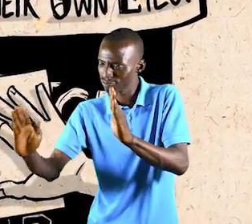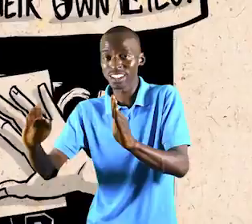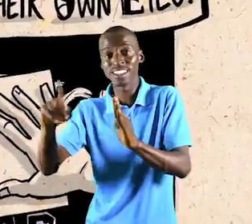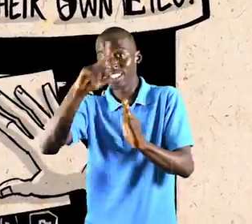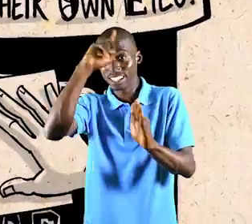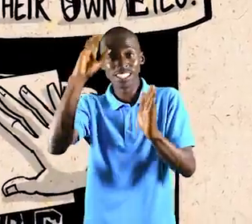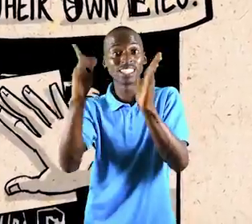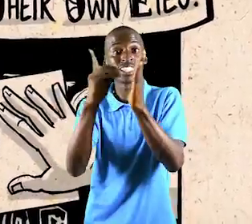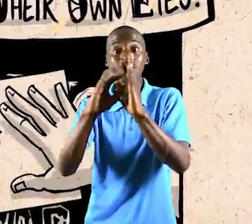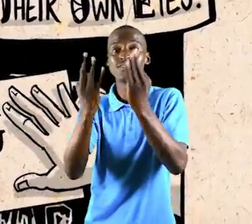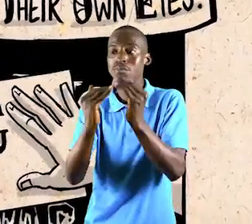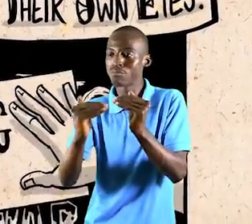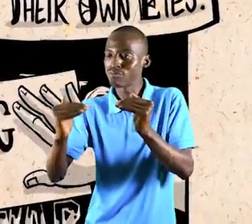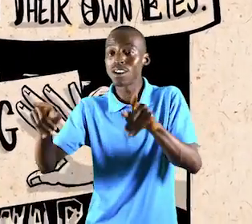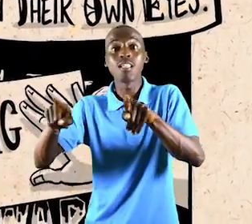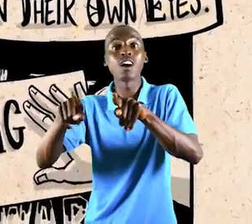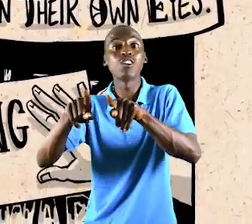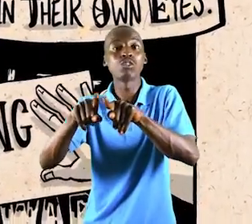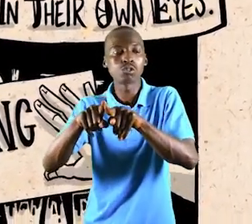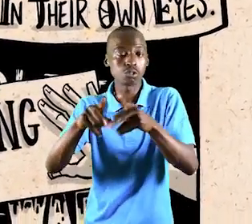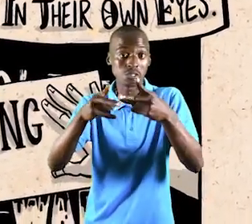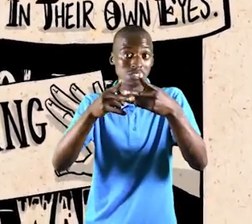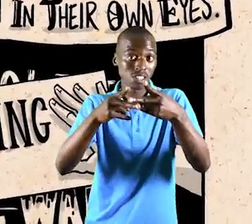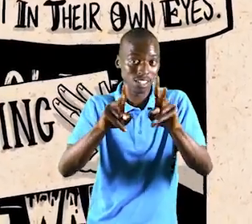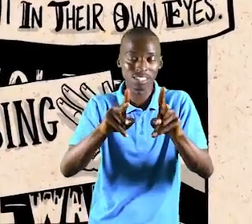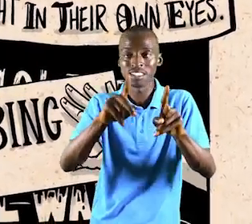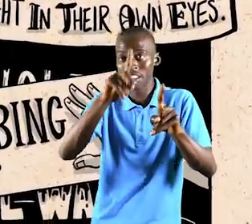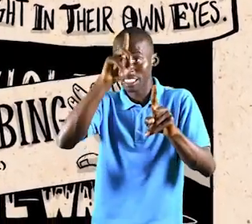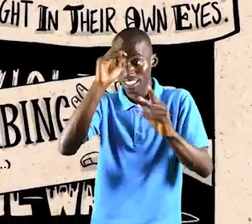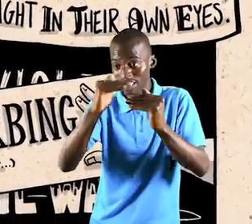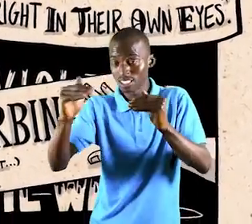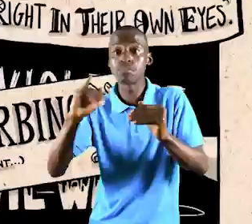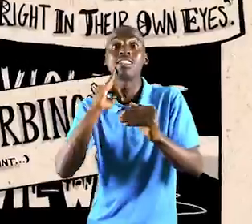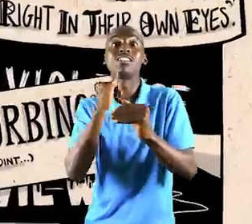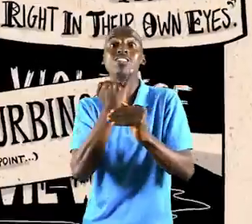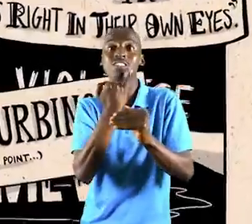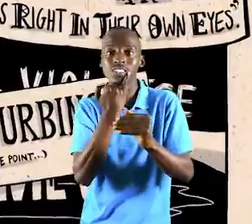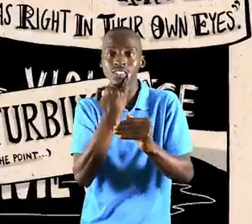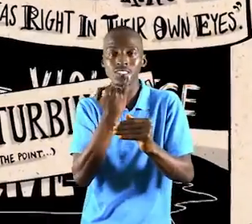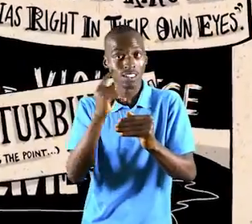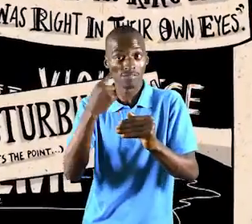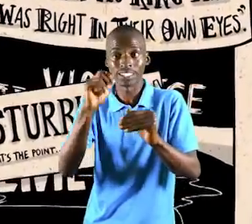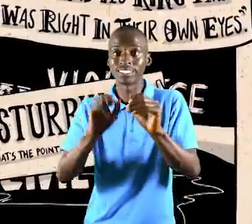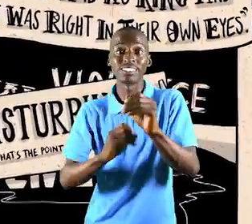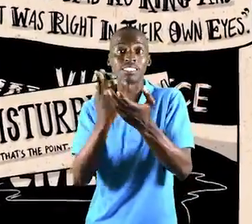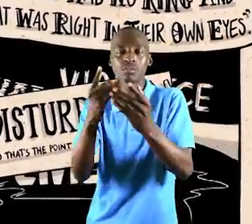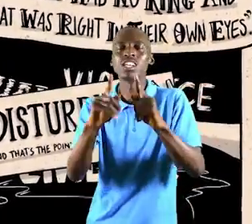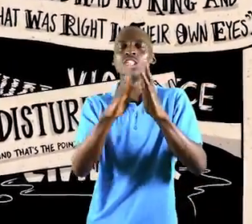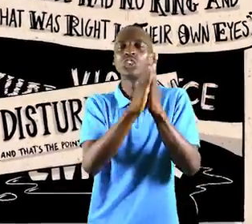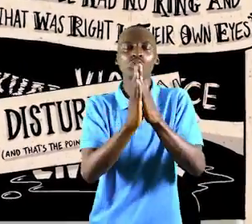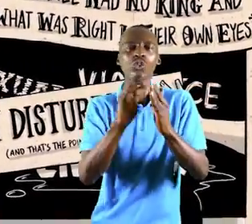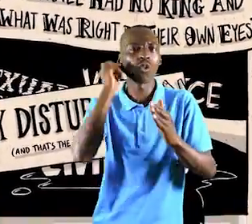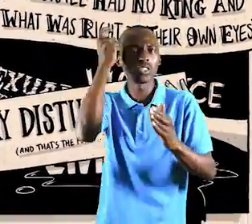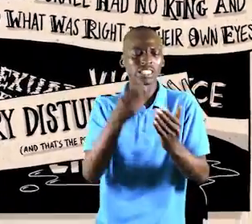David's family, the book of Ruth, and also the origins of kingship itself in Israel, the book of 1 Samuel. But the story of Judges